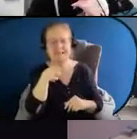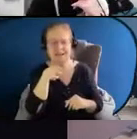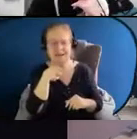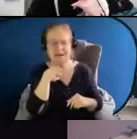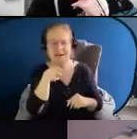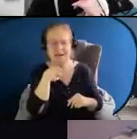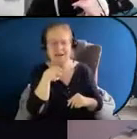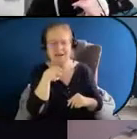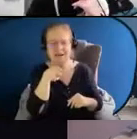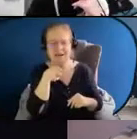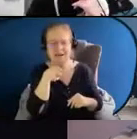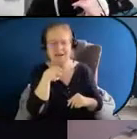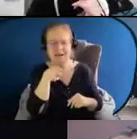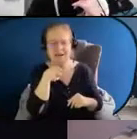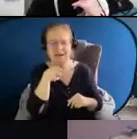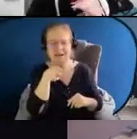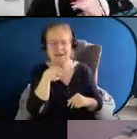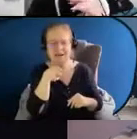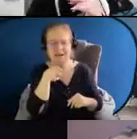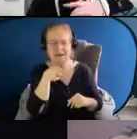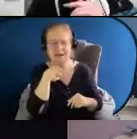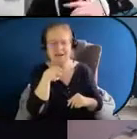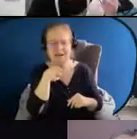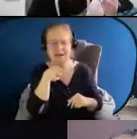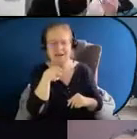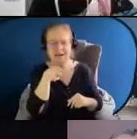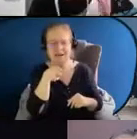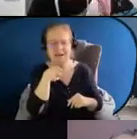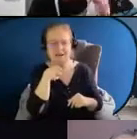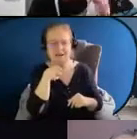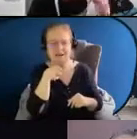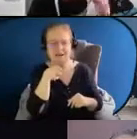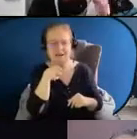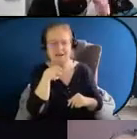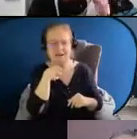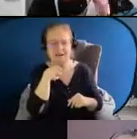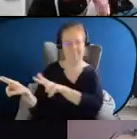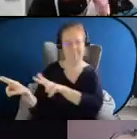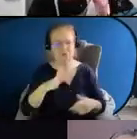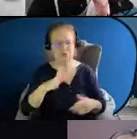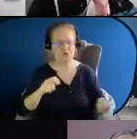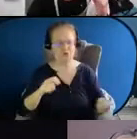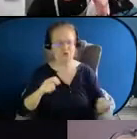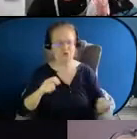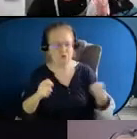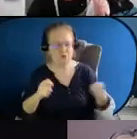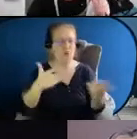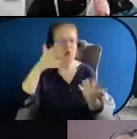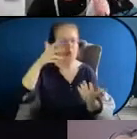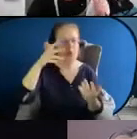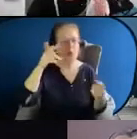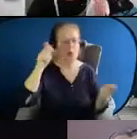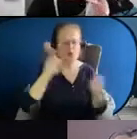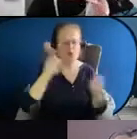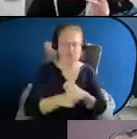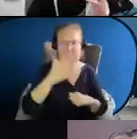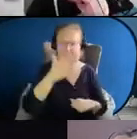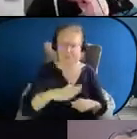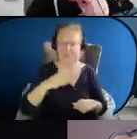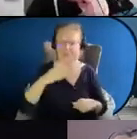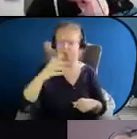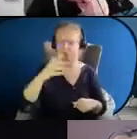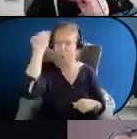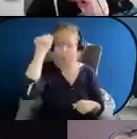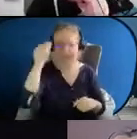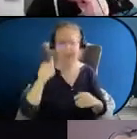seen that kind of a shift in attitudes and a kind of more awareness of accessibility. You so bet. That really